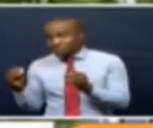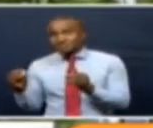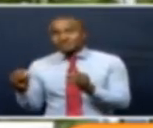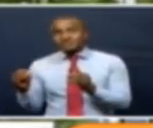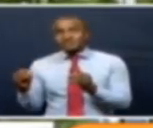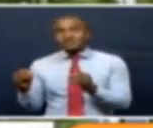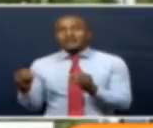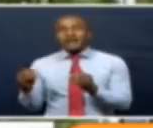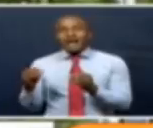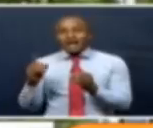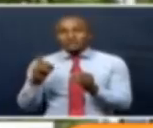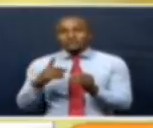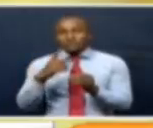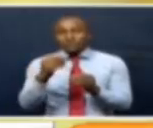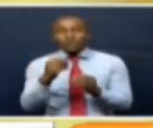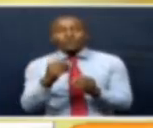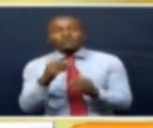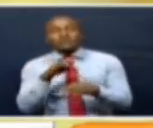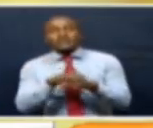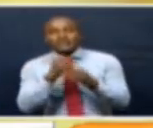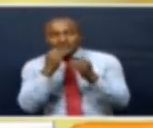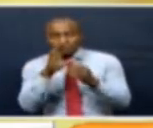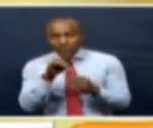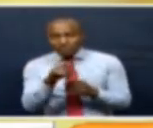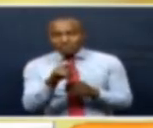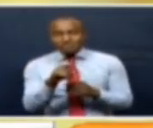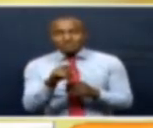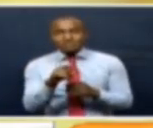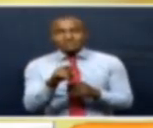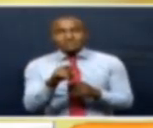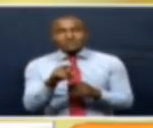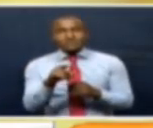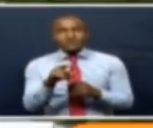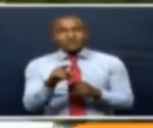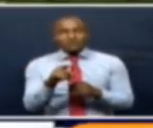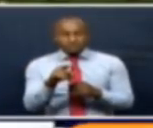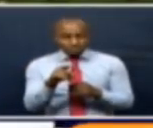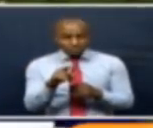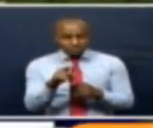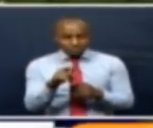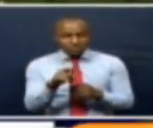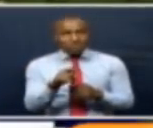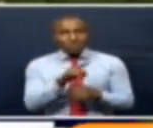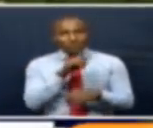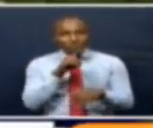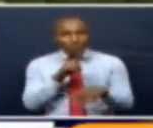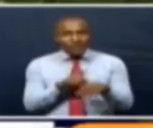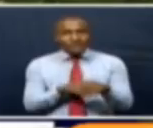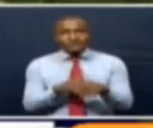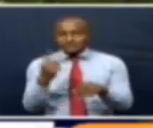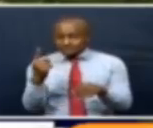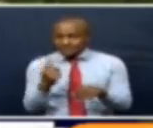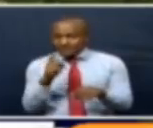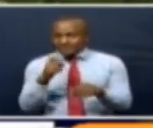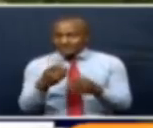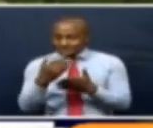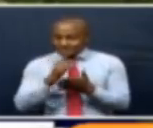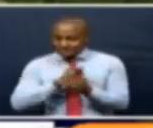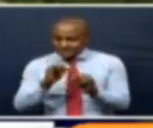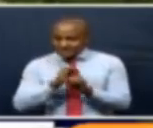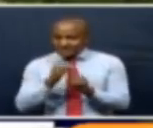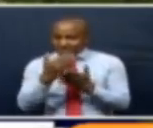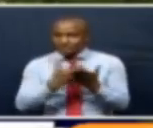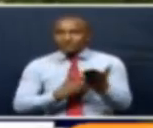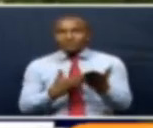the information desk, I get the information from there. When you get out with a kid, you must give a clearance form from the